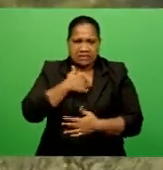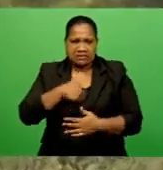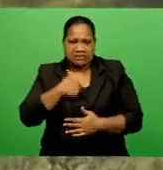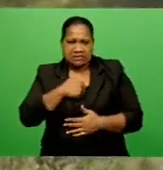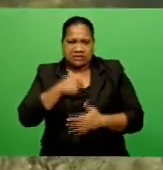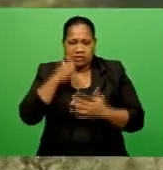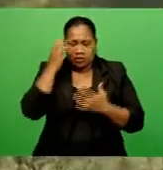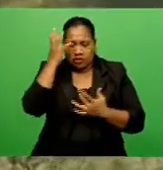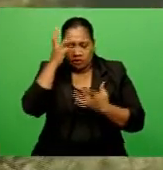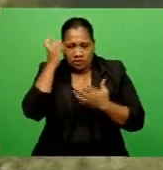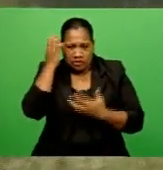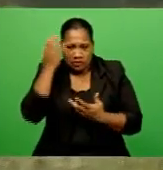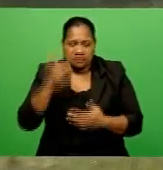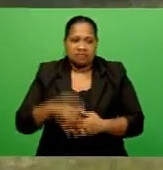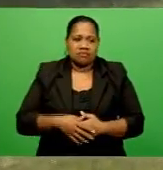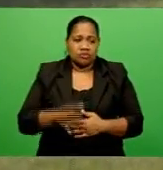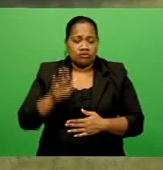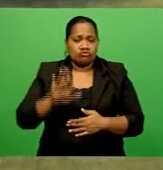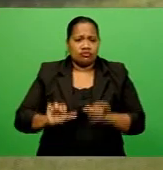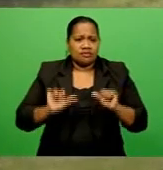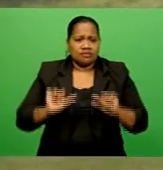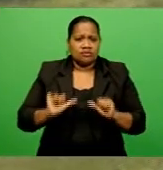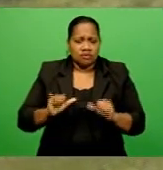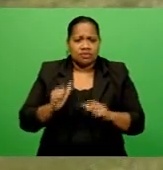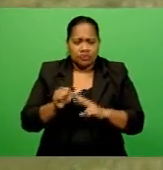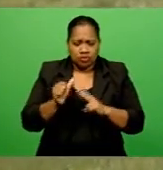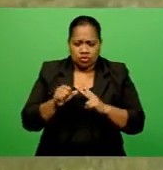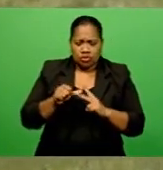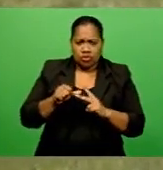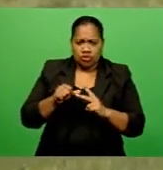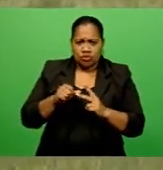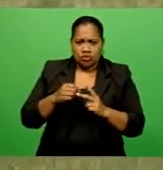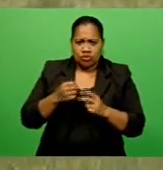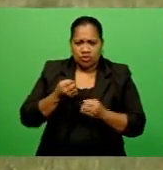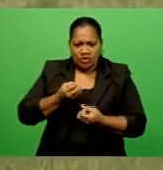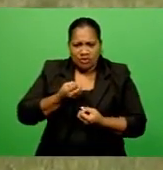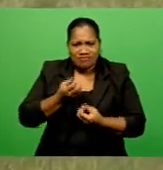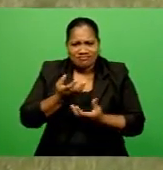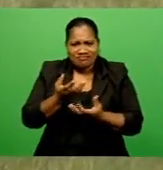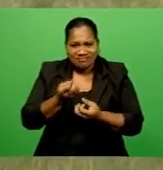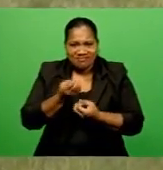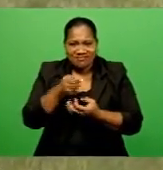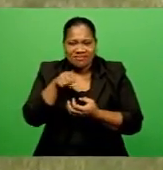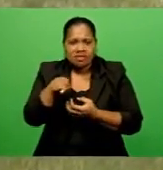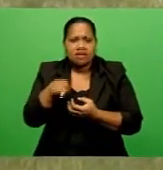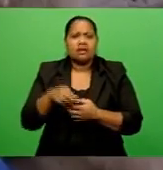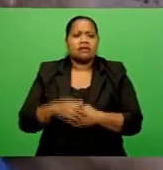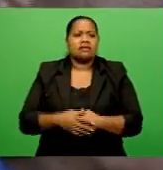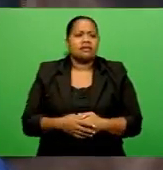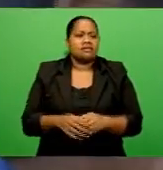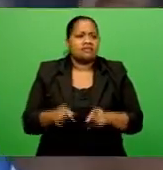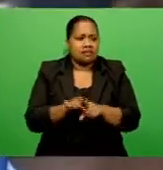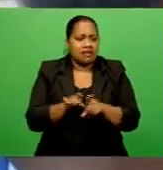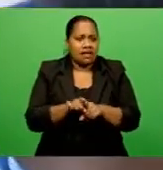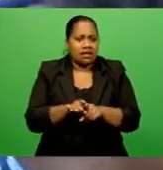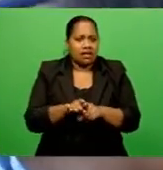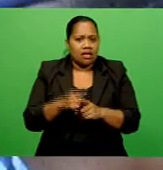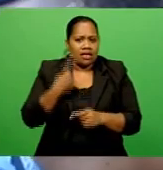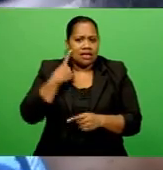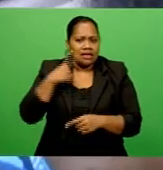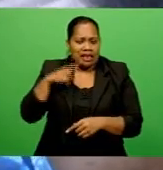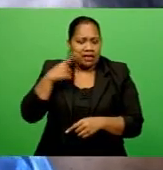Also, child protection issues could also include areas such as, like I said, neglect, and